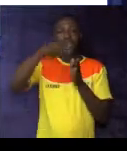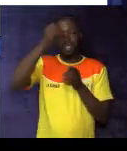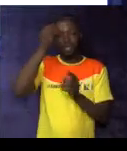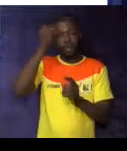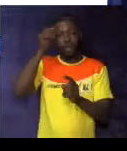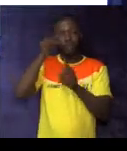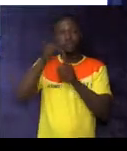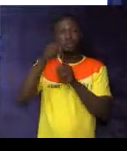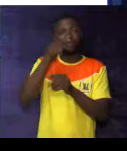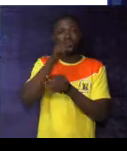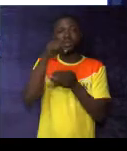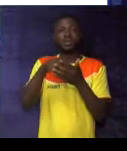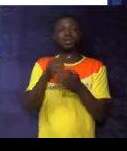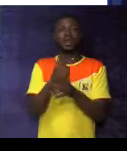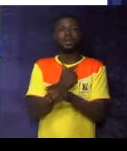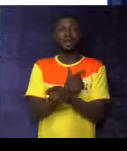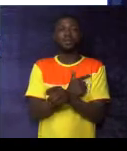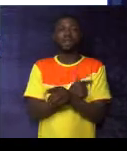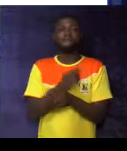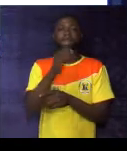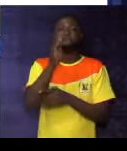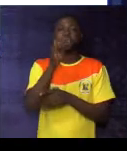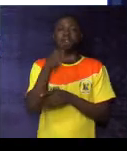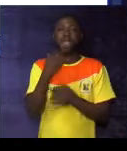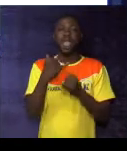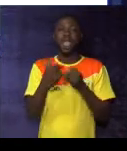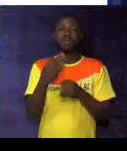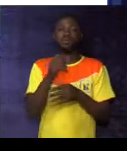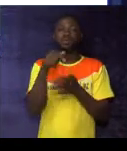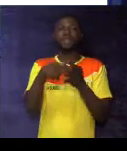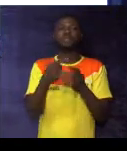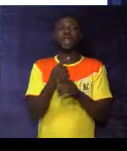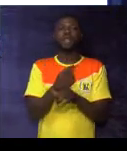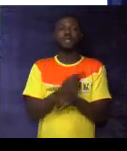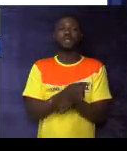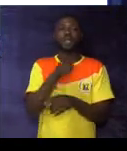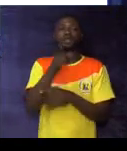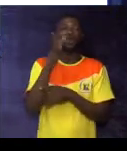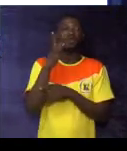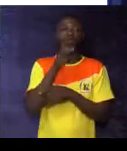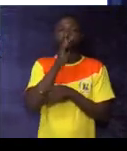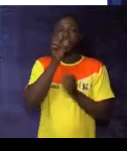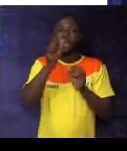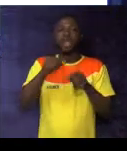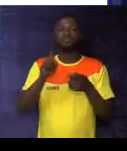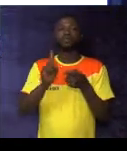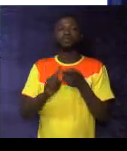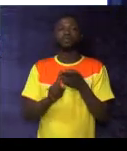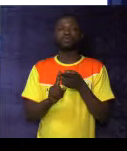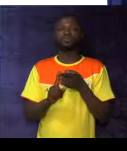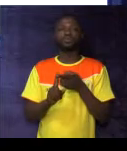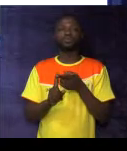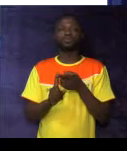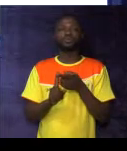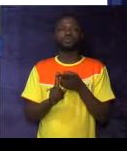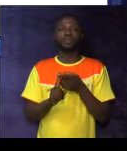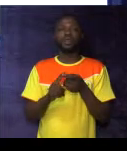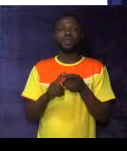Now to the learning objective for this lesson. By the end of this lesson, you should be able